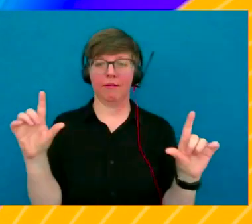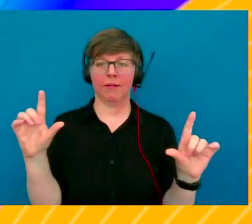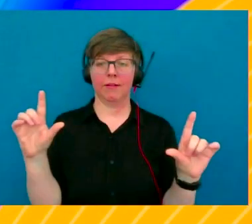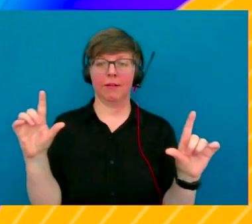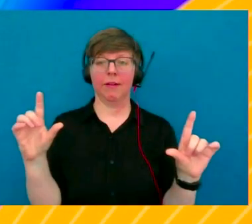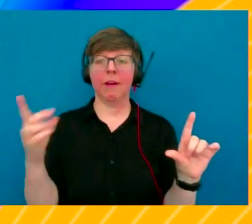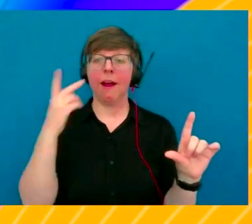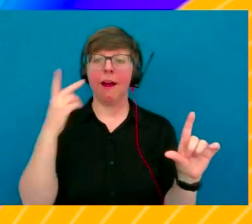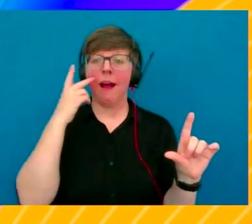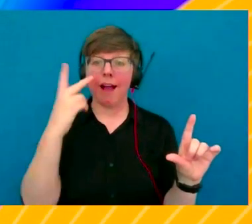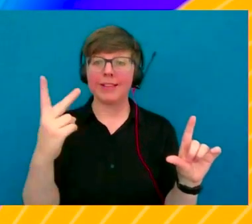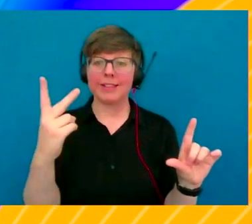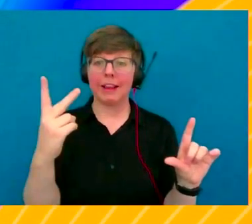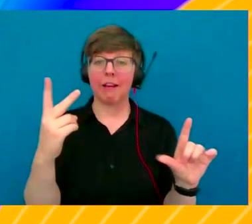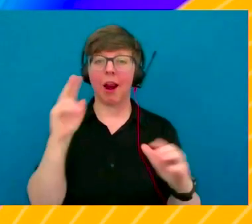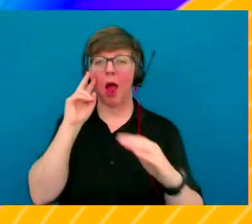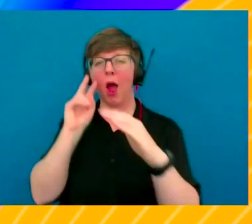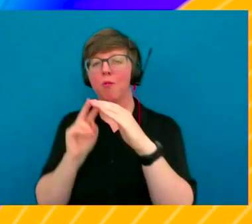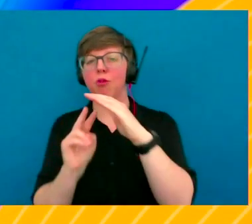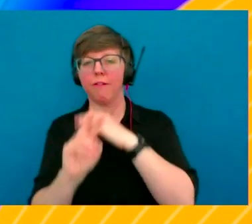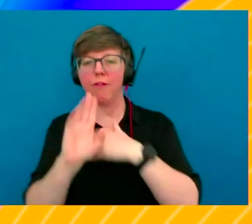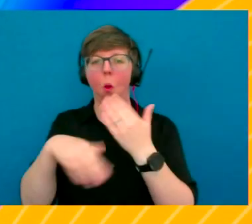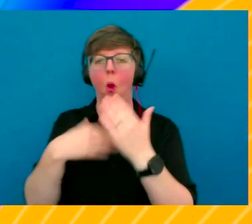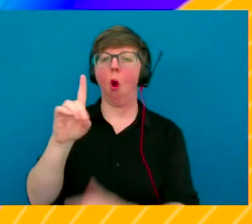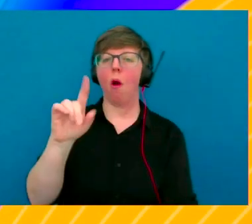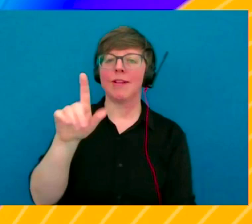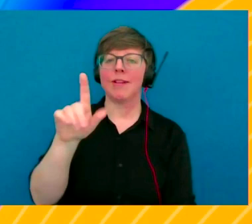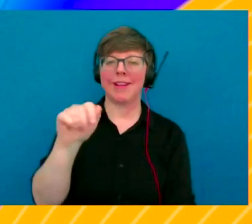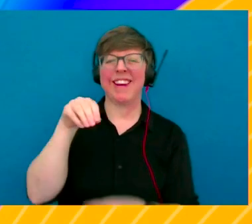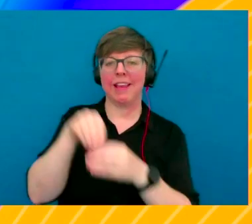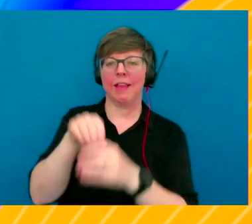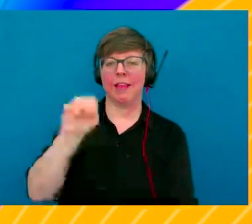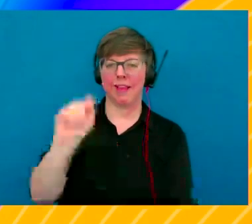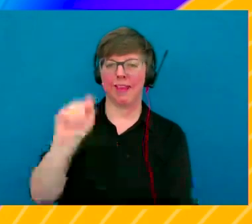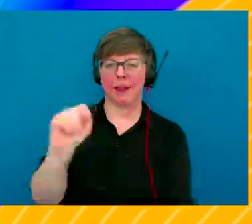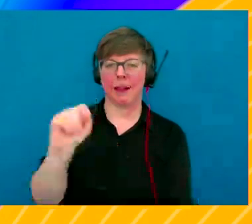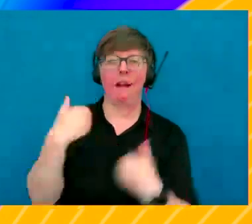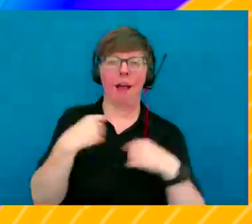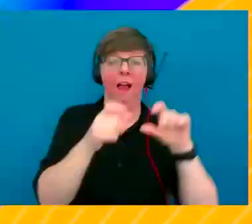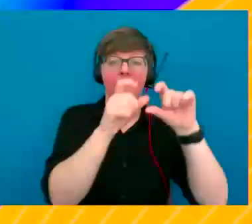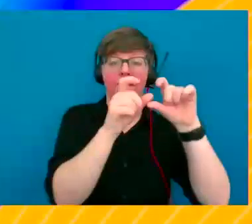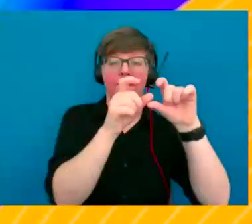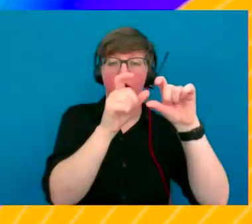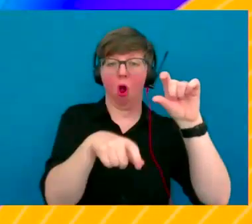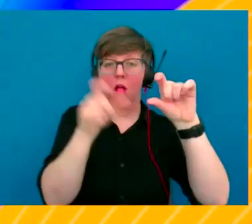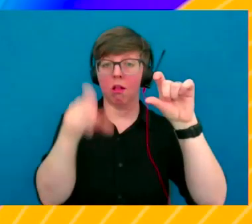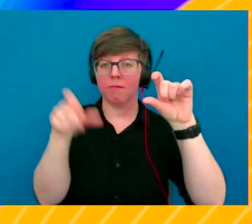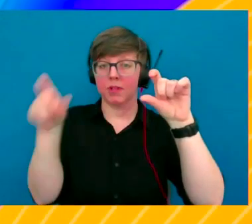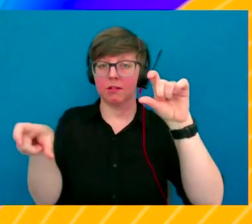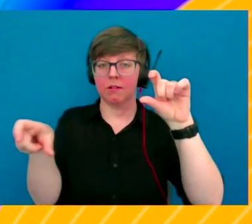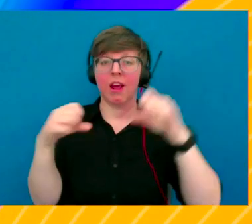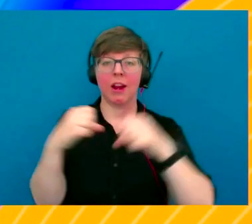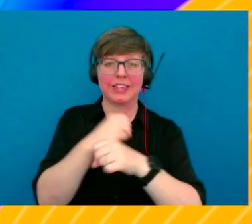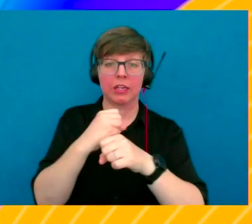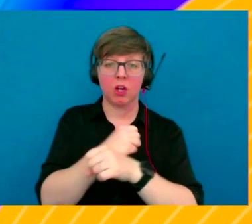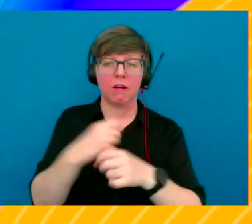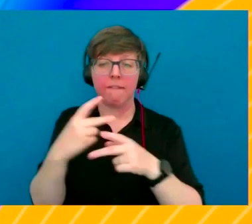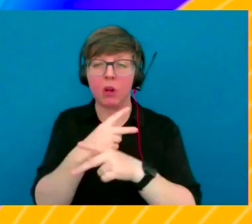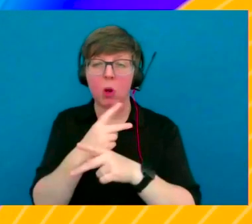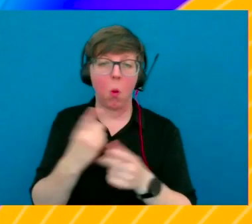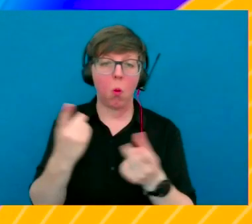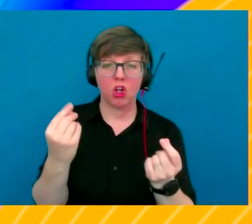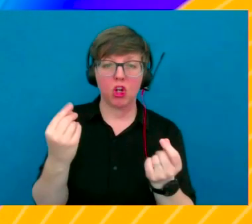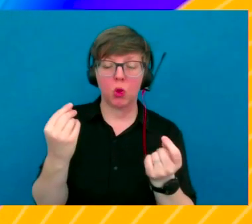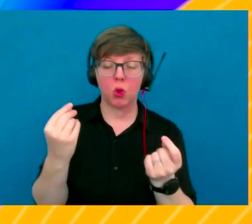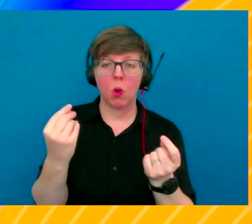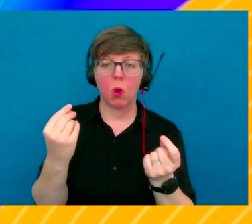preview of all of the data in the data set. It gives me column statistics that I can use to figure out what I might want to do with that data and whether the